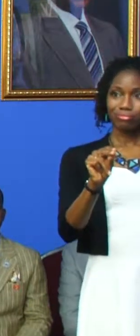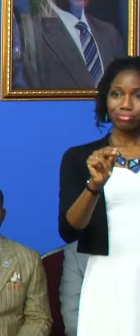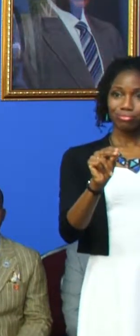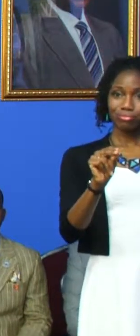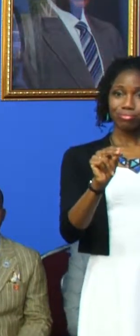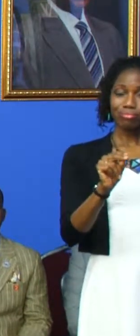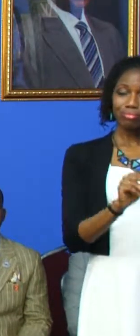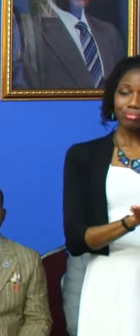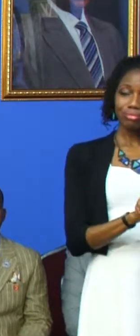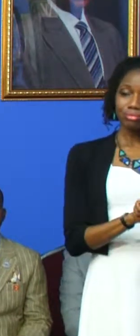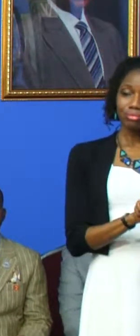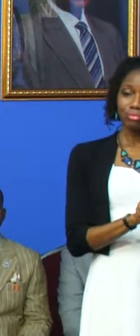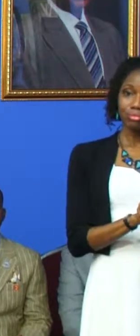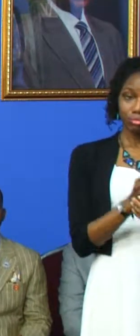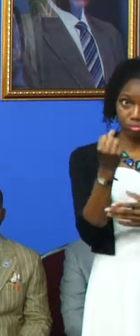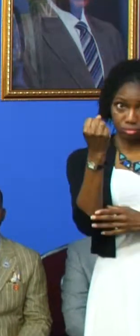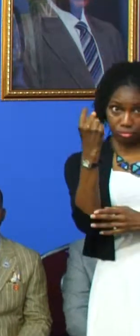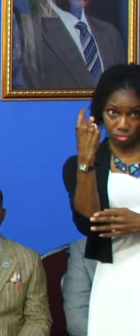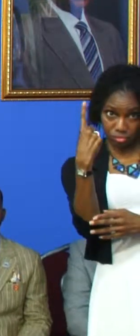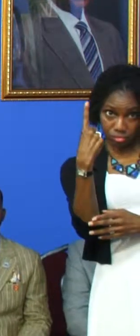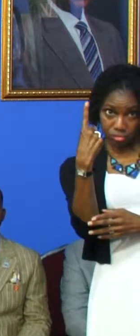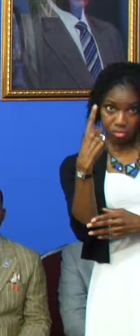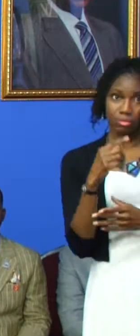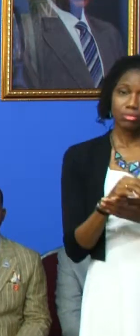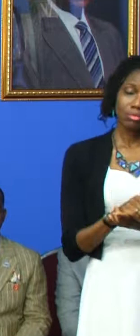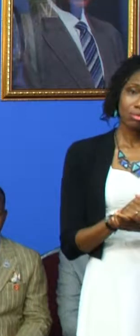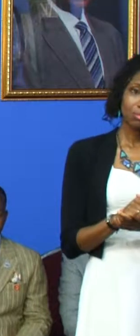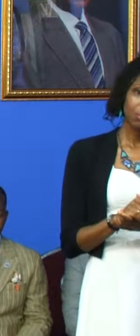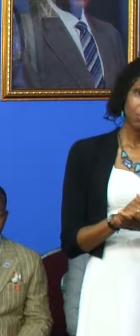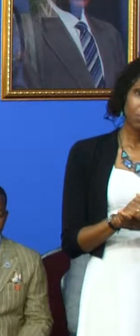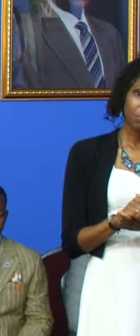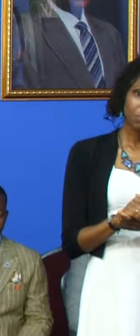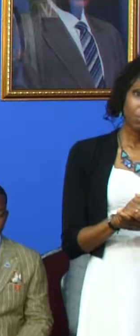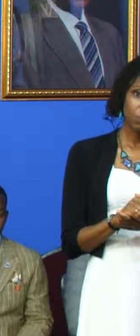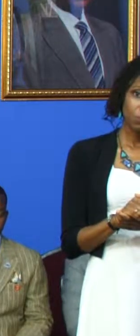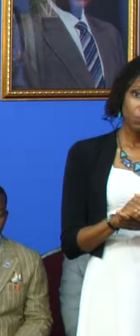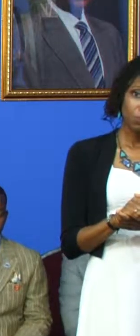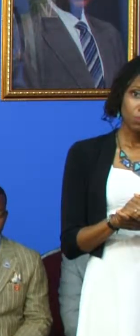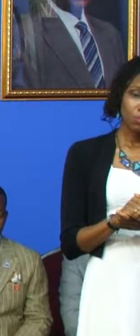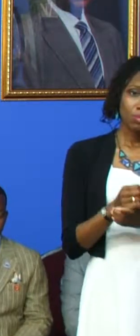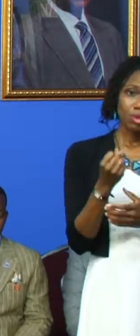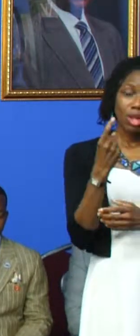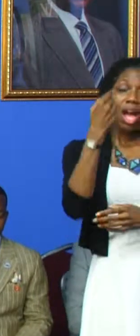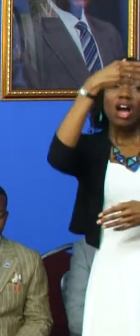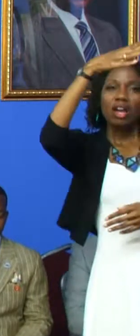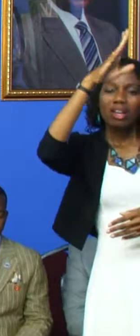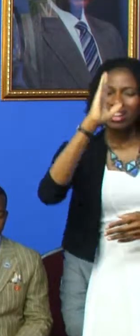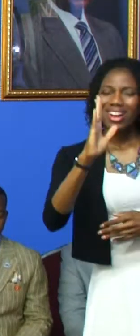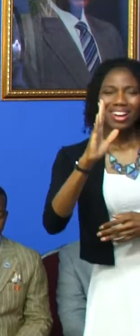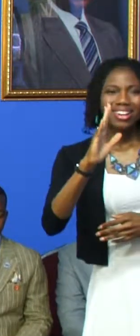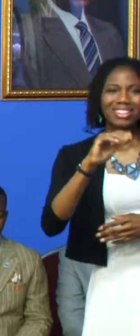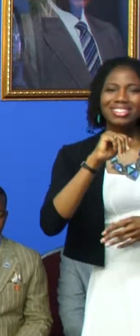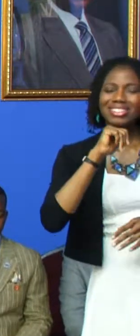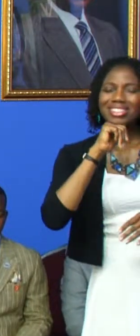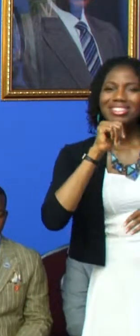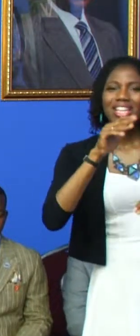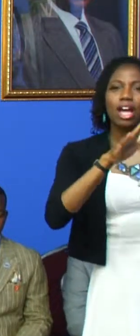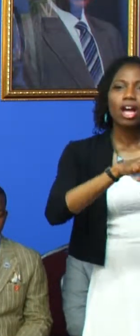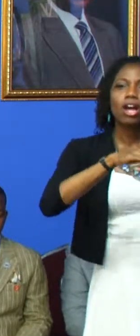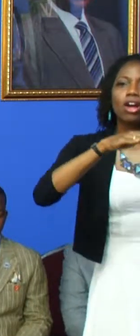Hello? God does not call